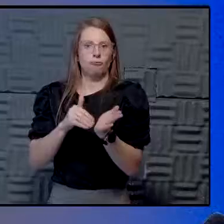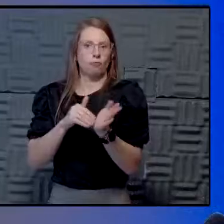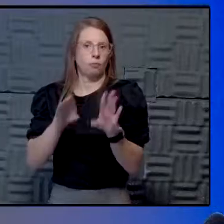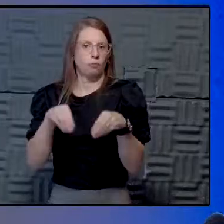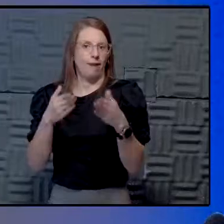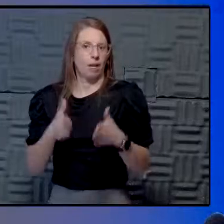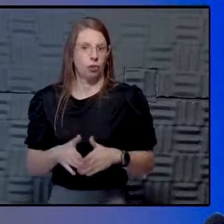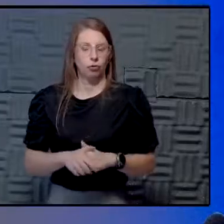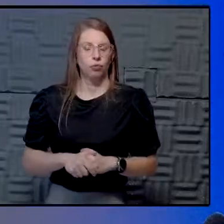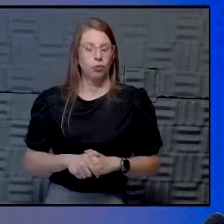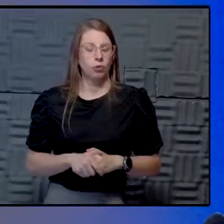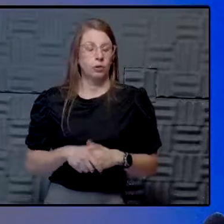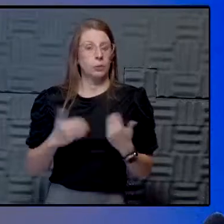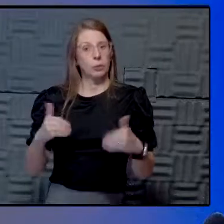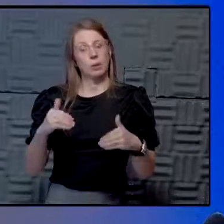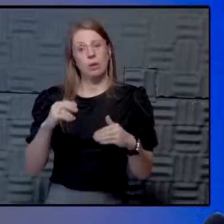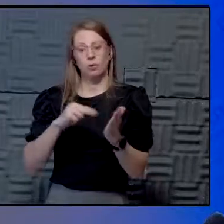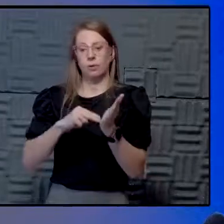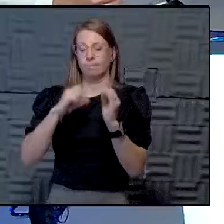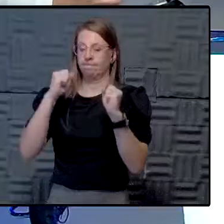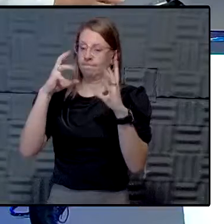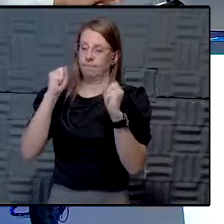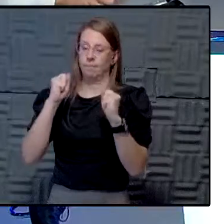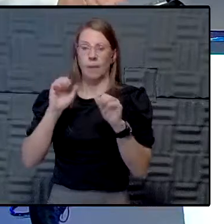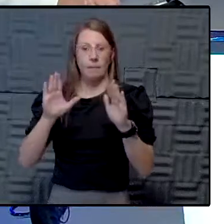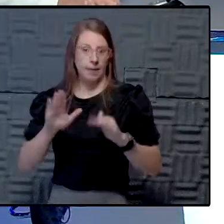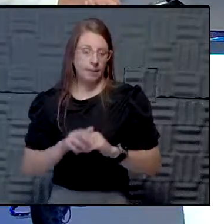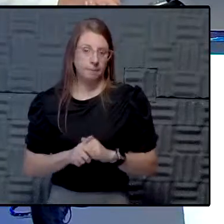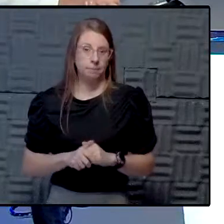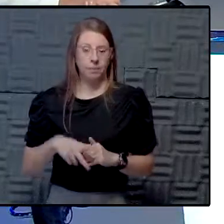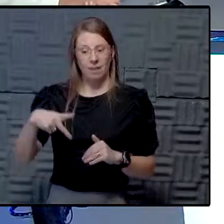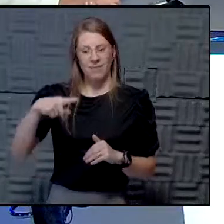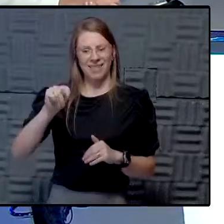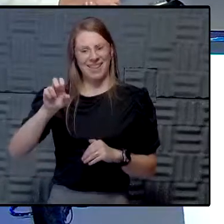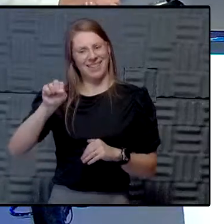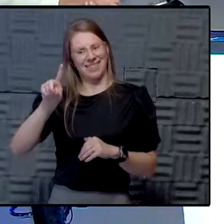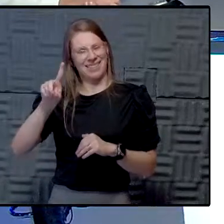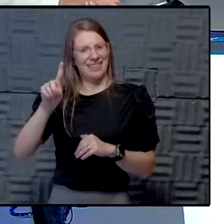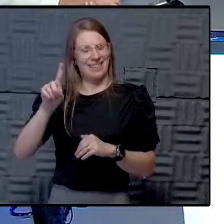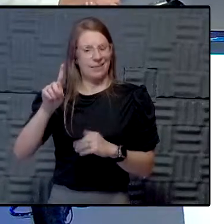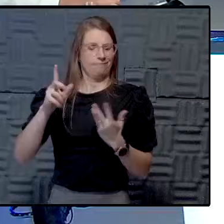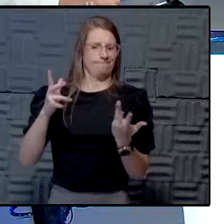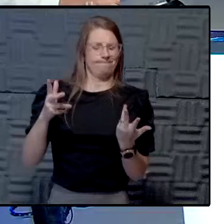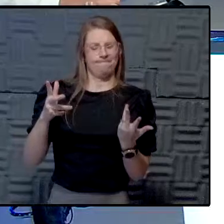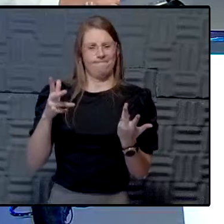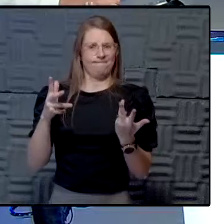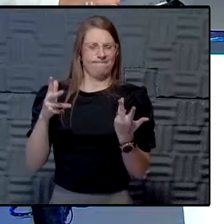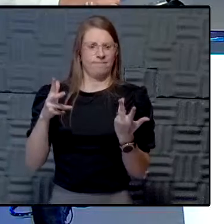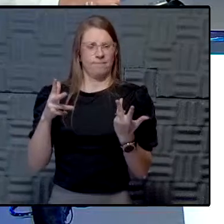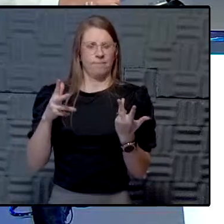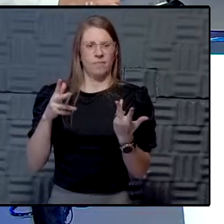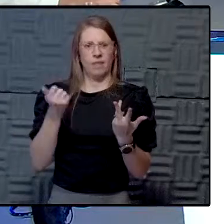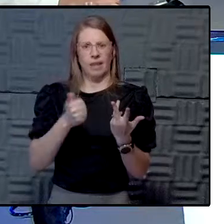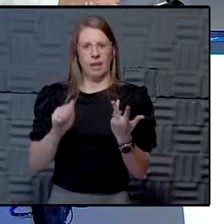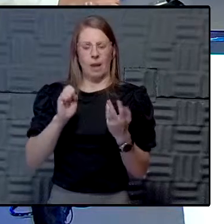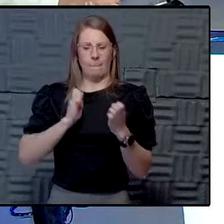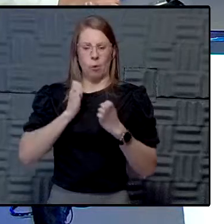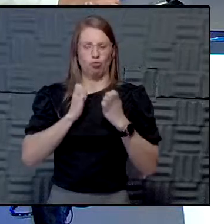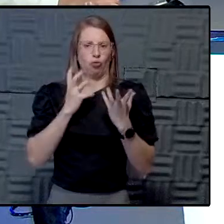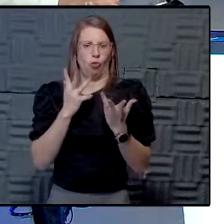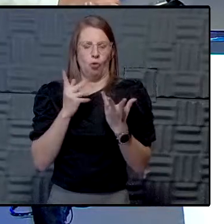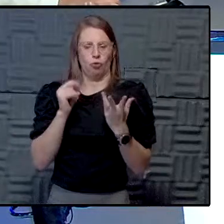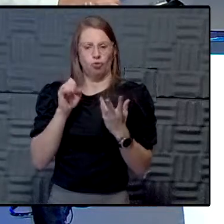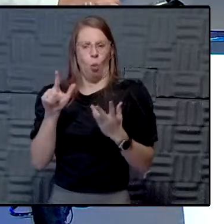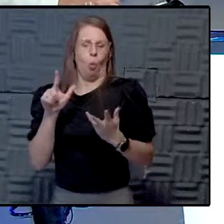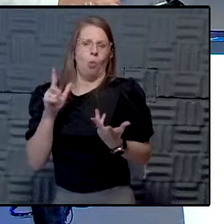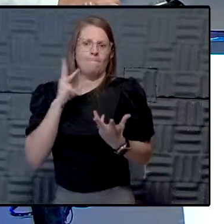do. So they're really amazing. Yeah. Is there a sense of PTSD? I mean, is it the emotional toll? Talk to us a